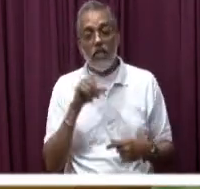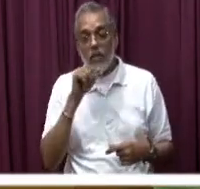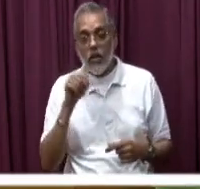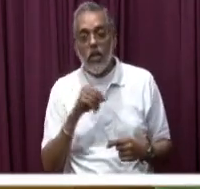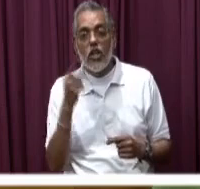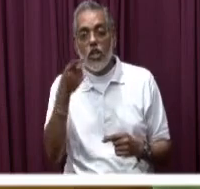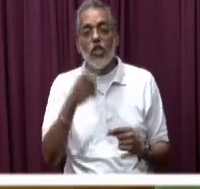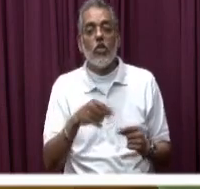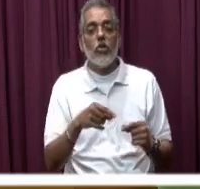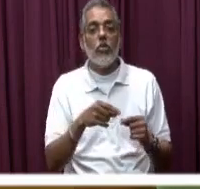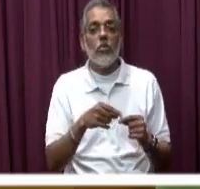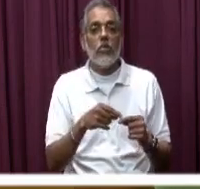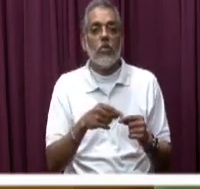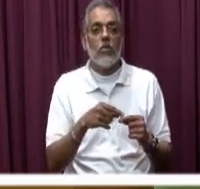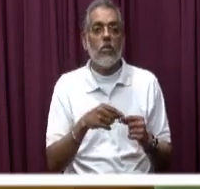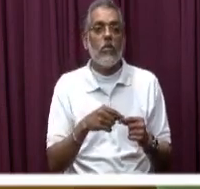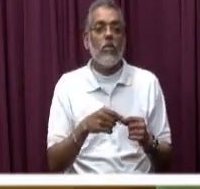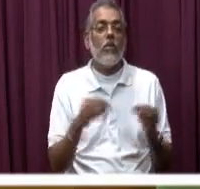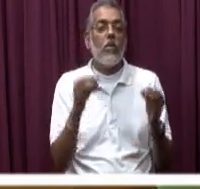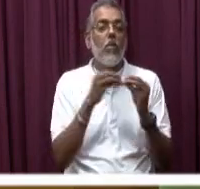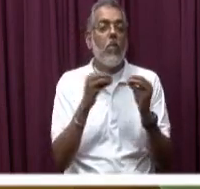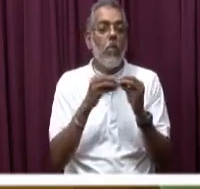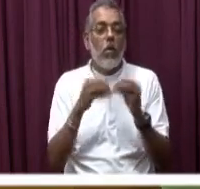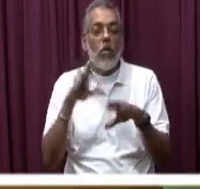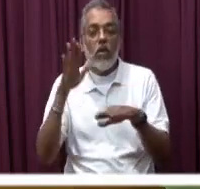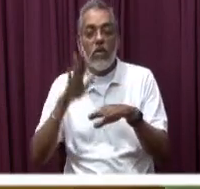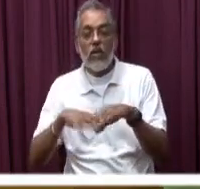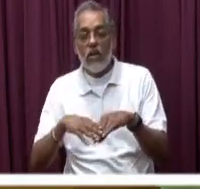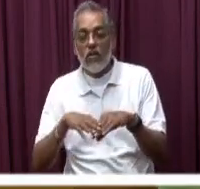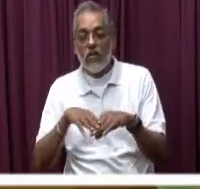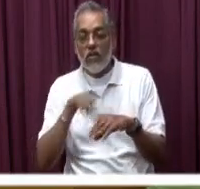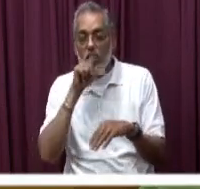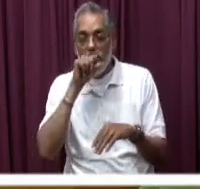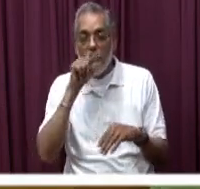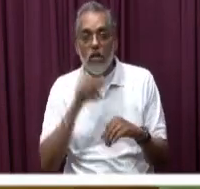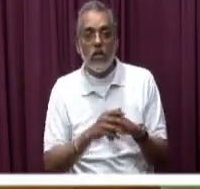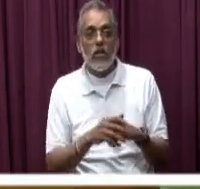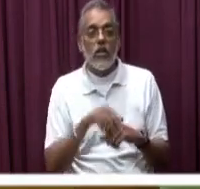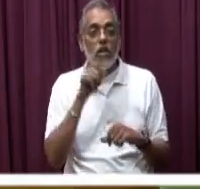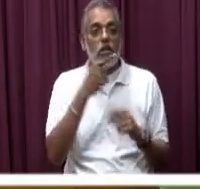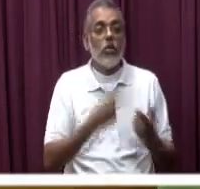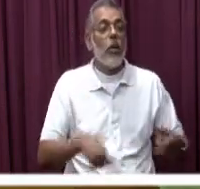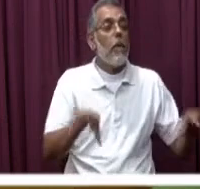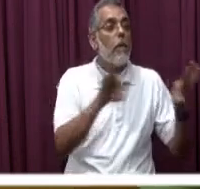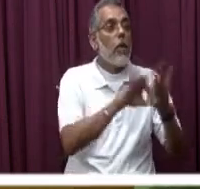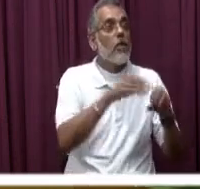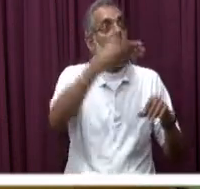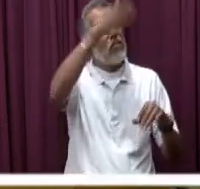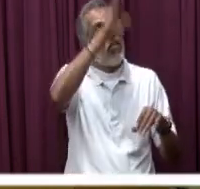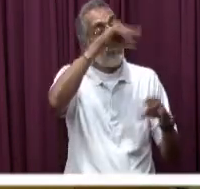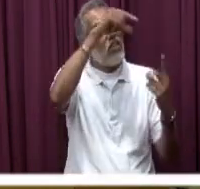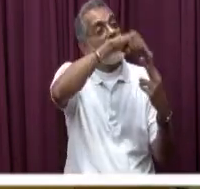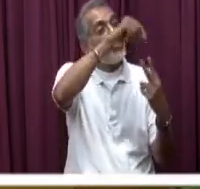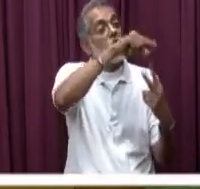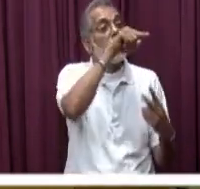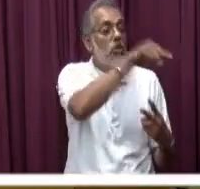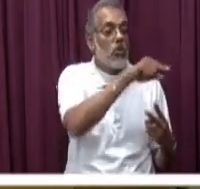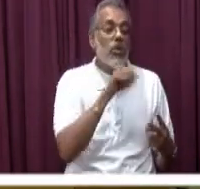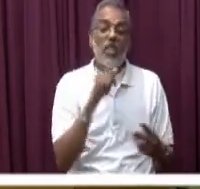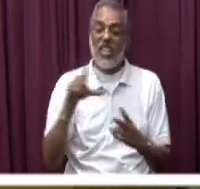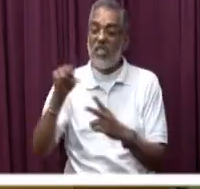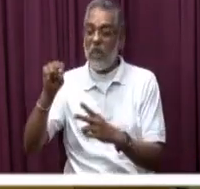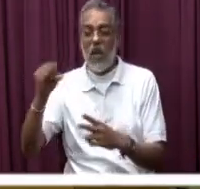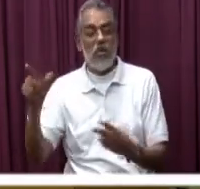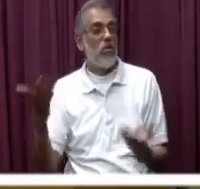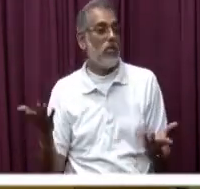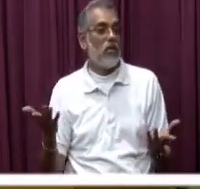worth more than hundreds of sparrows? In other words, you are so much more important to God than the sparrow, and God is concerned for the sparrow. How much